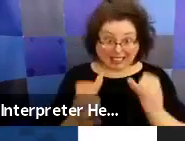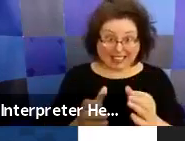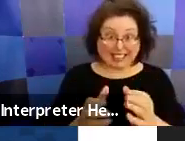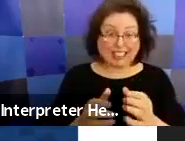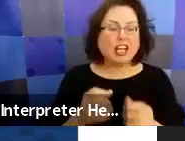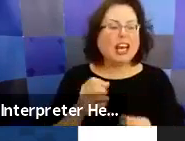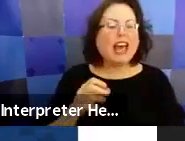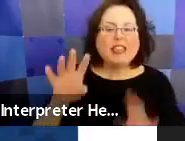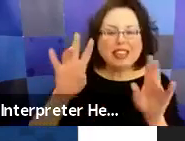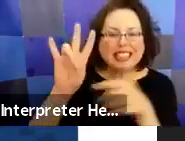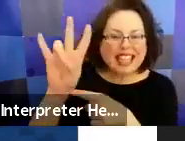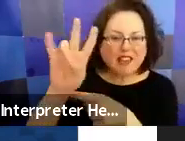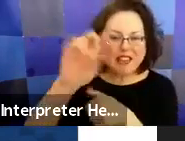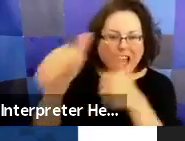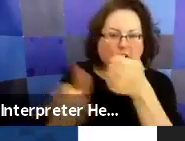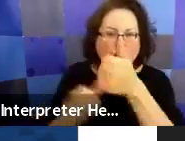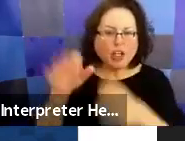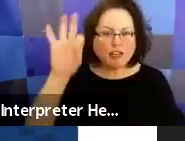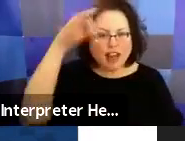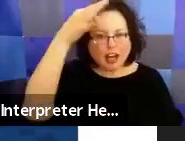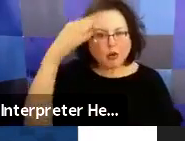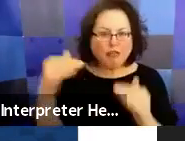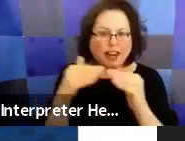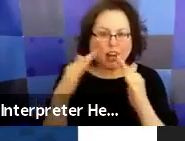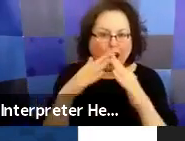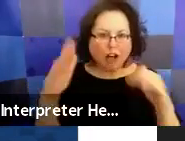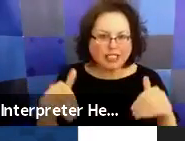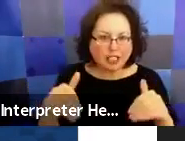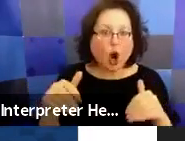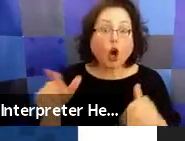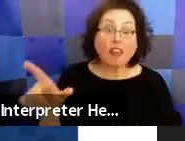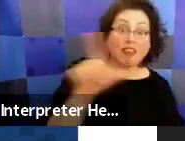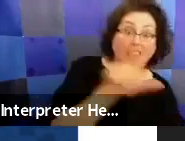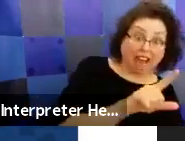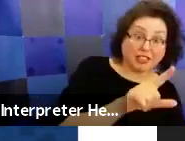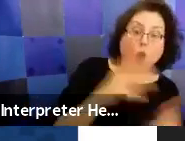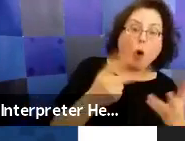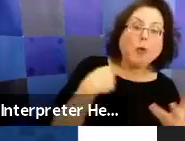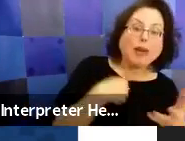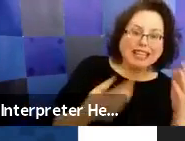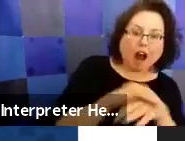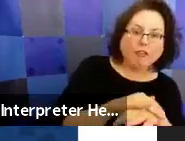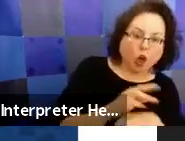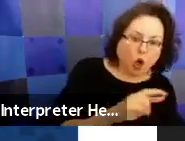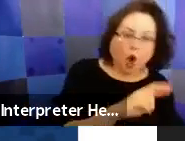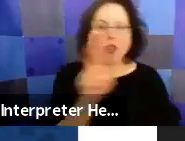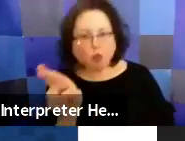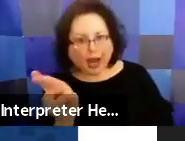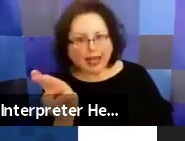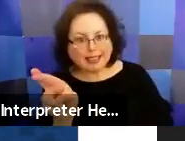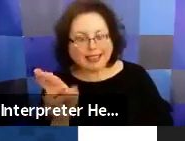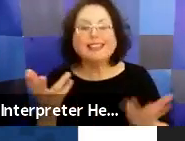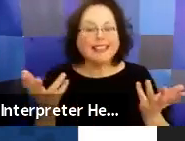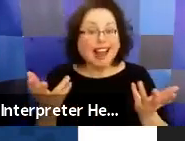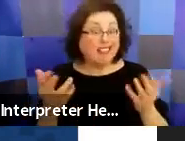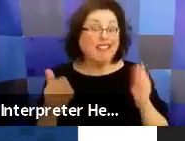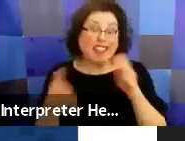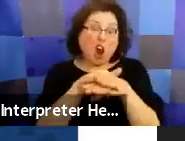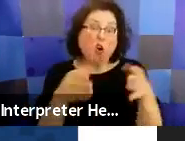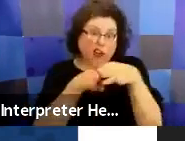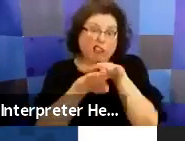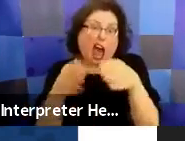under the Federal Fair Housing Act are on the left, and then the ones that we cover are on the right. And